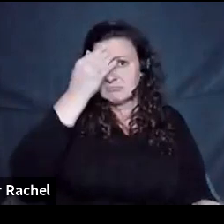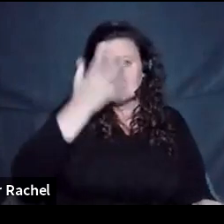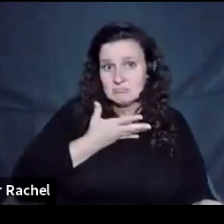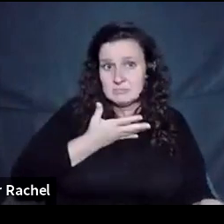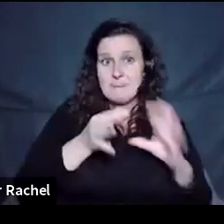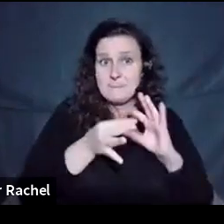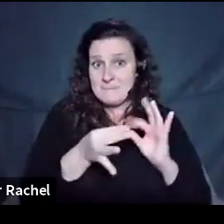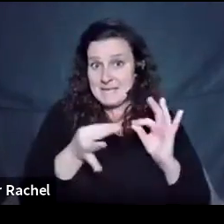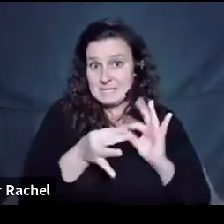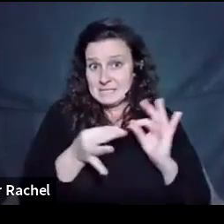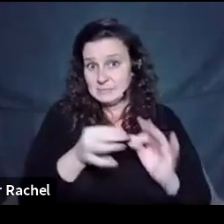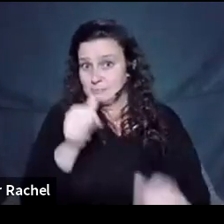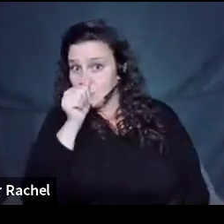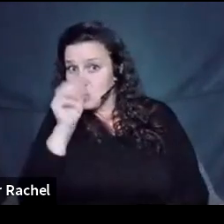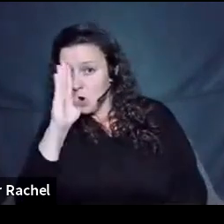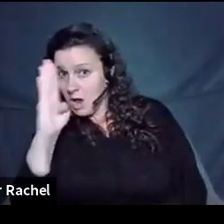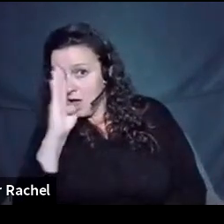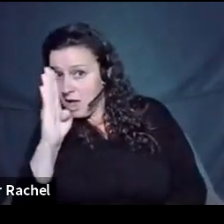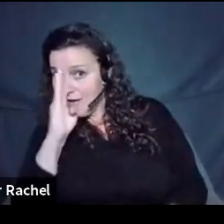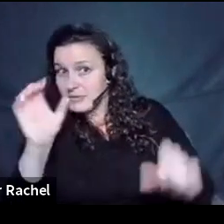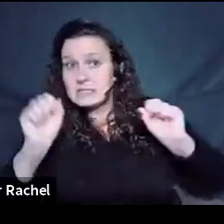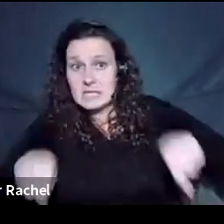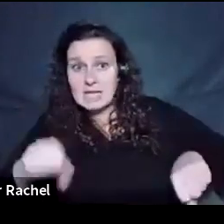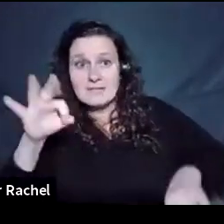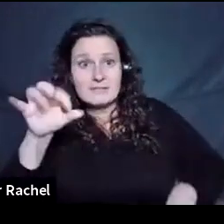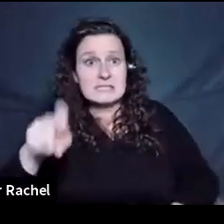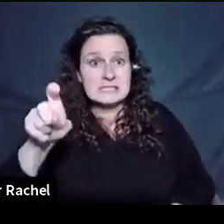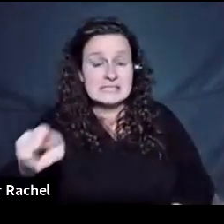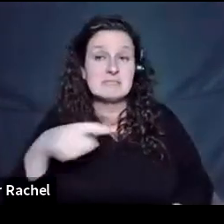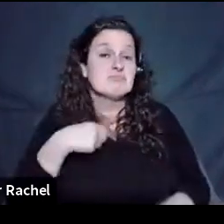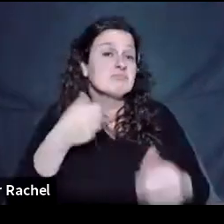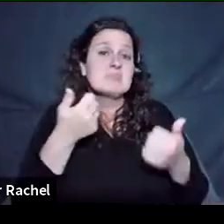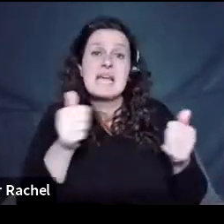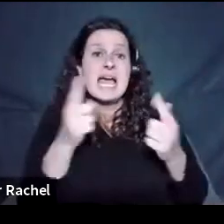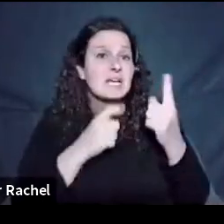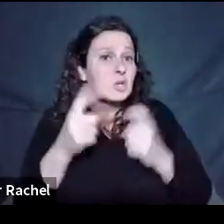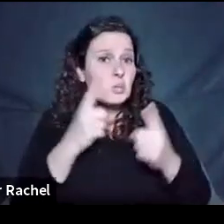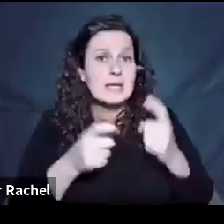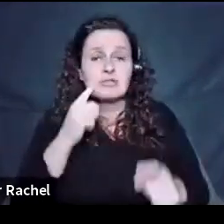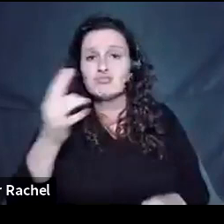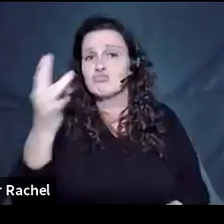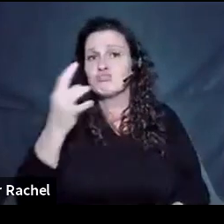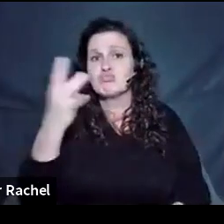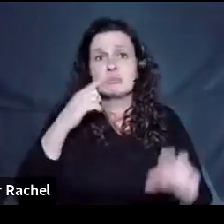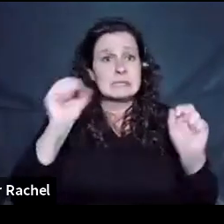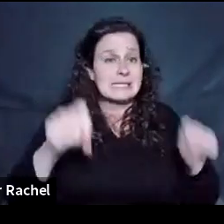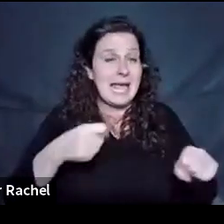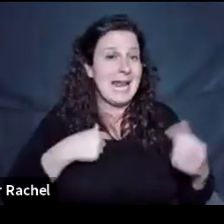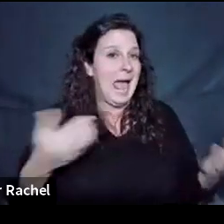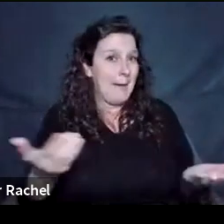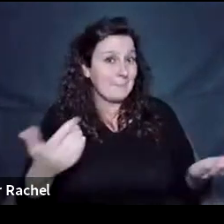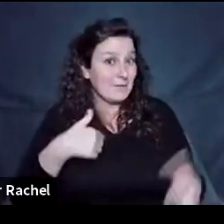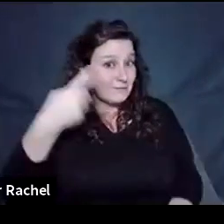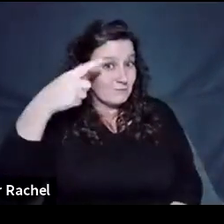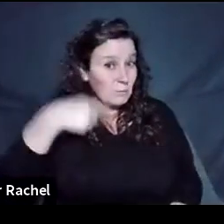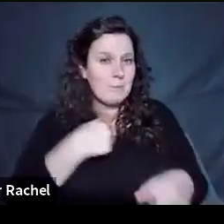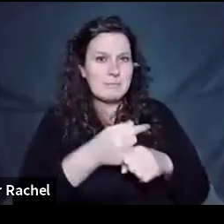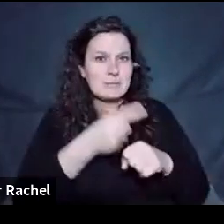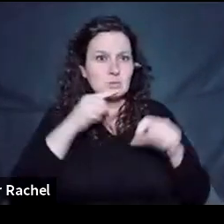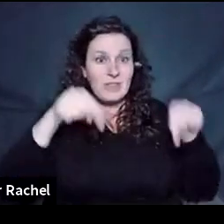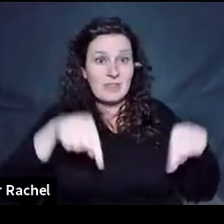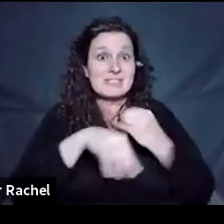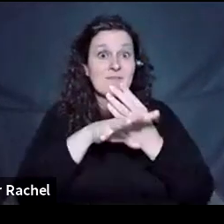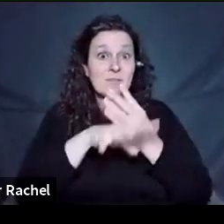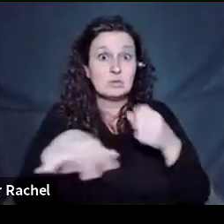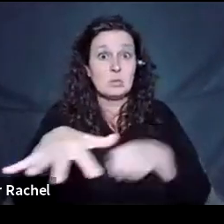me privately if you have anything, even any questions. Just I'm here to make sure that this virtual